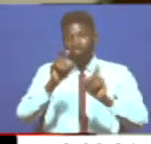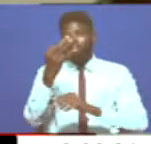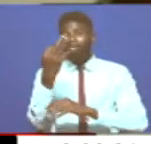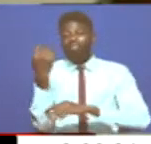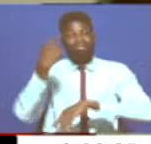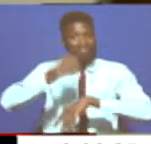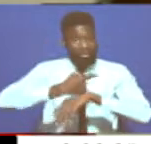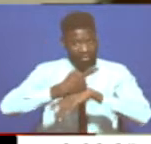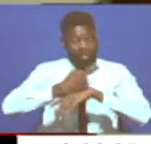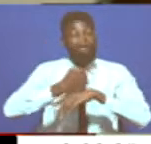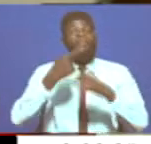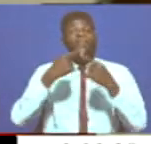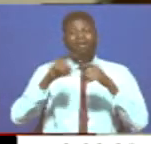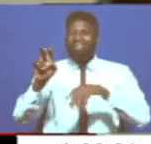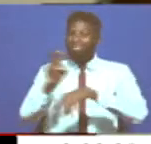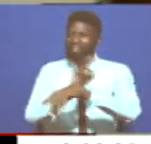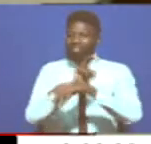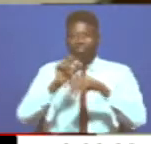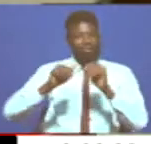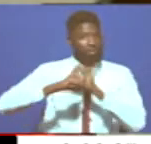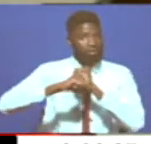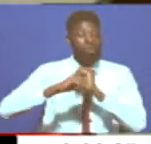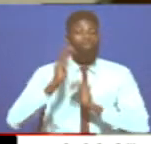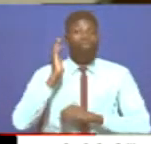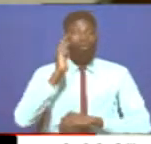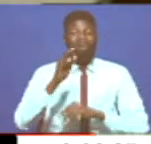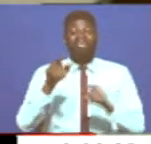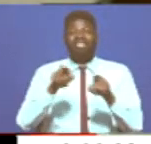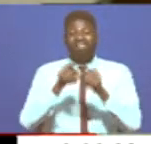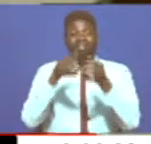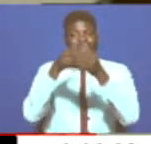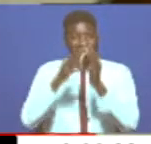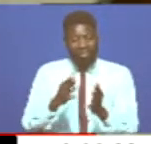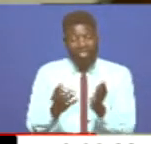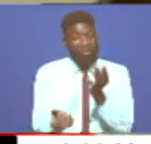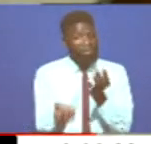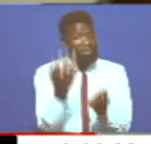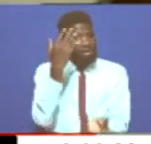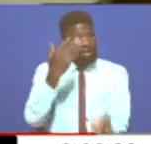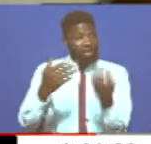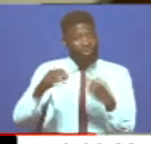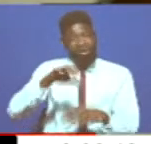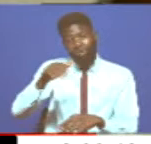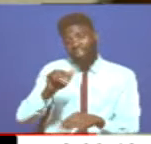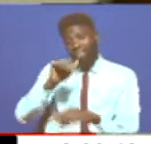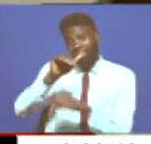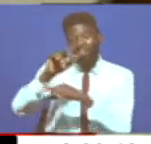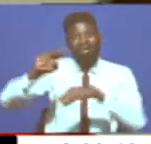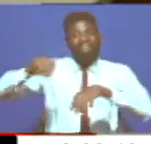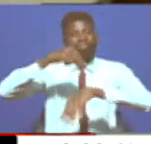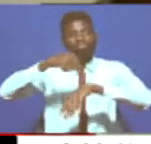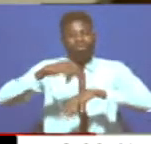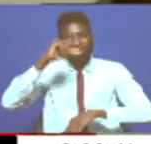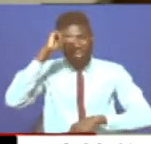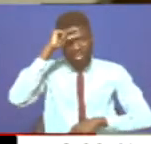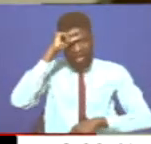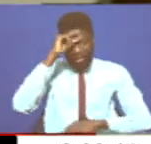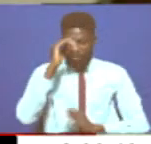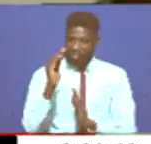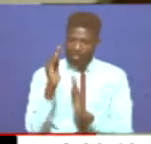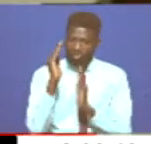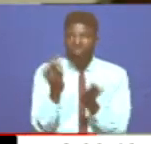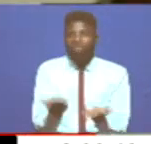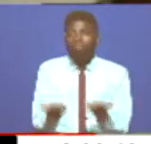stringent supervision. Meanwhile, a section of leaders in Baringo County want the national government to beef up security ahead of the